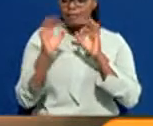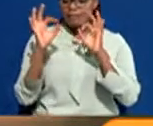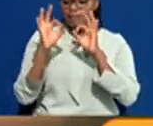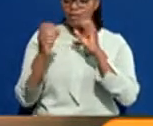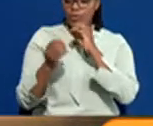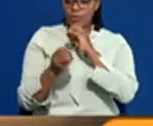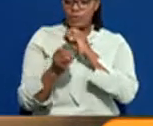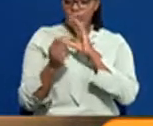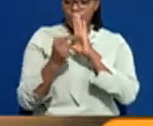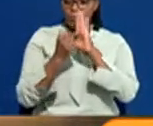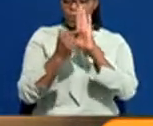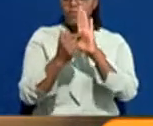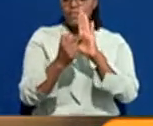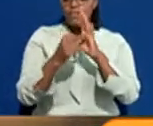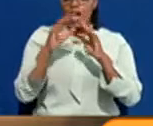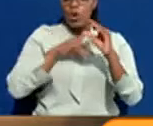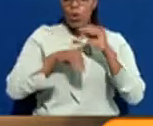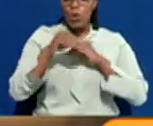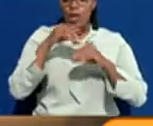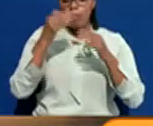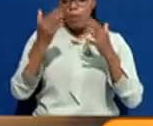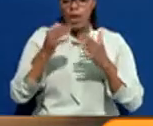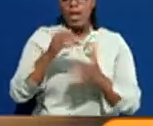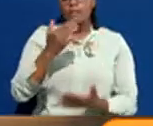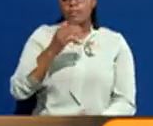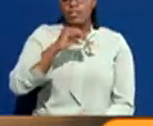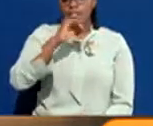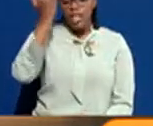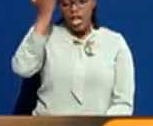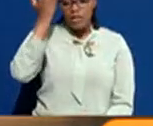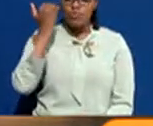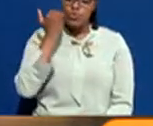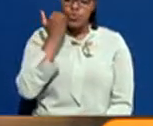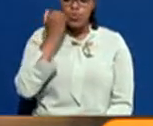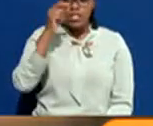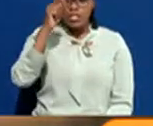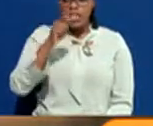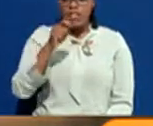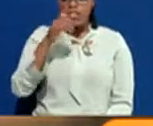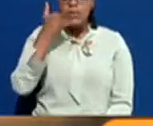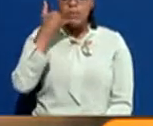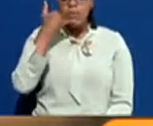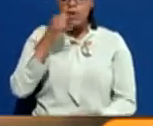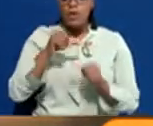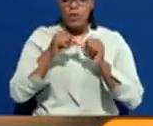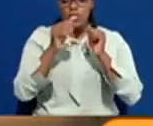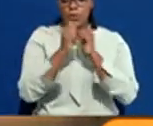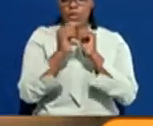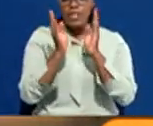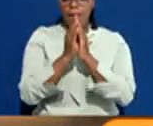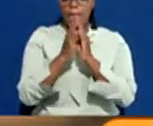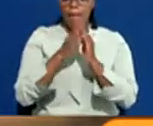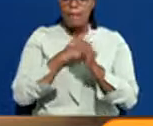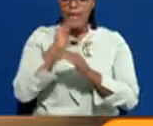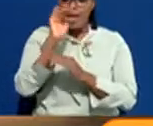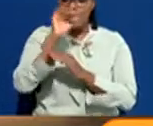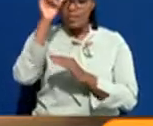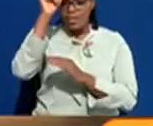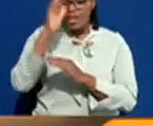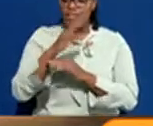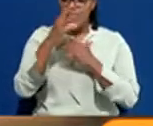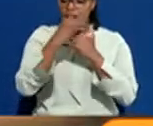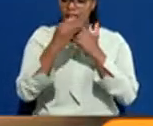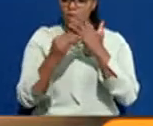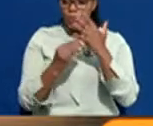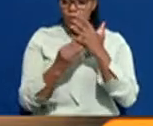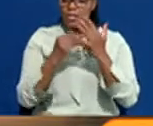about corruption in the judiciary. In a phone conversation that preceded our meeting, I asked Governor Sonko